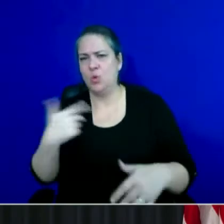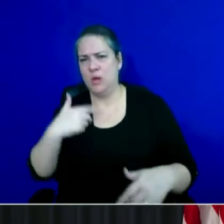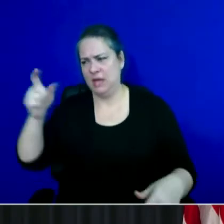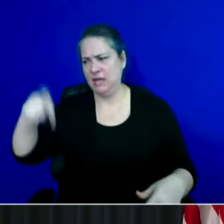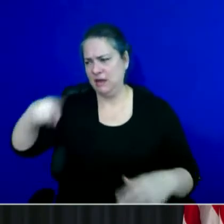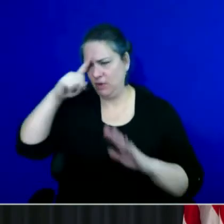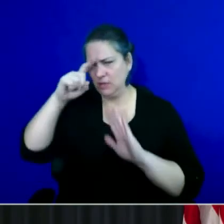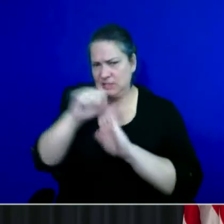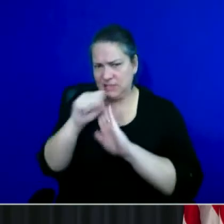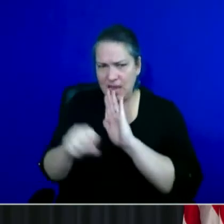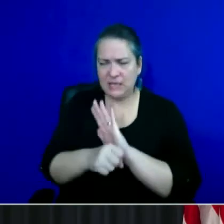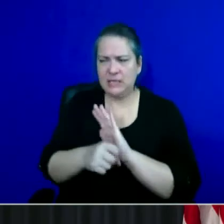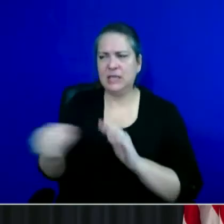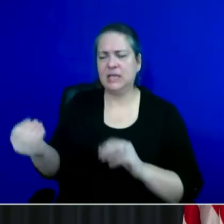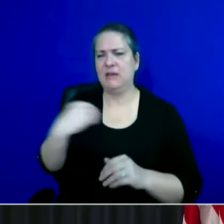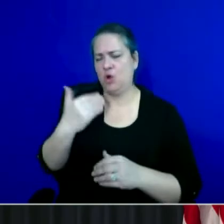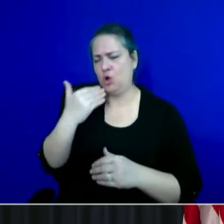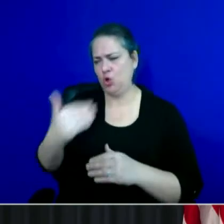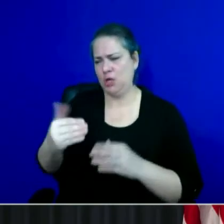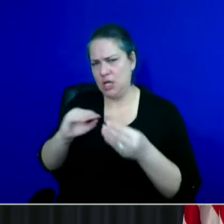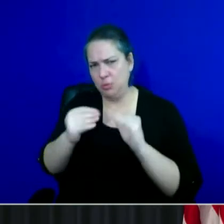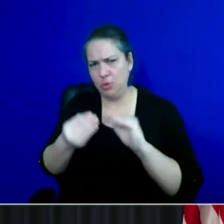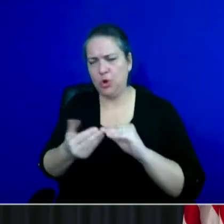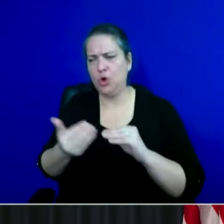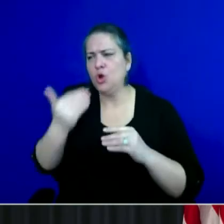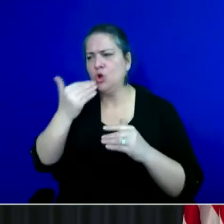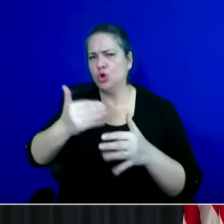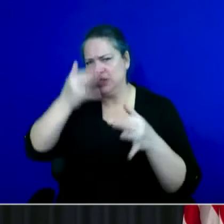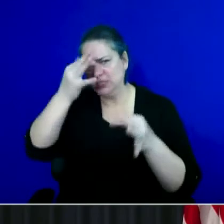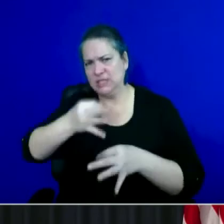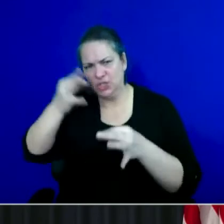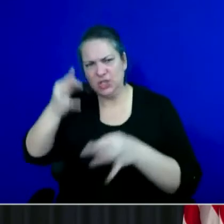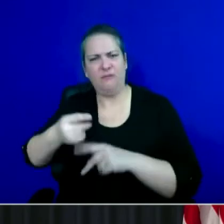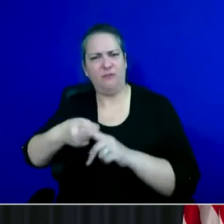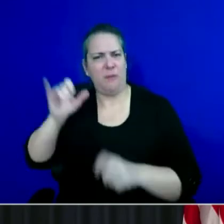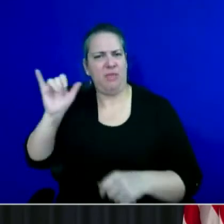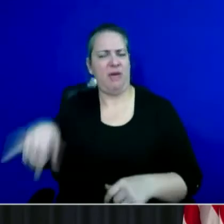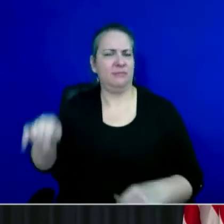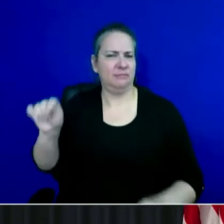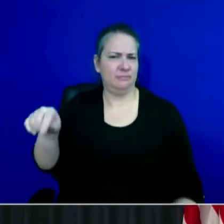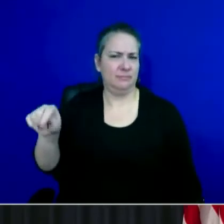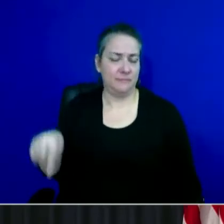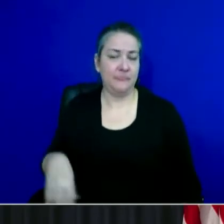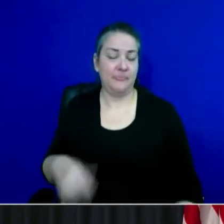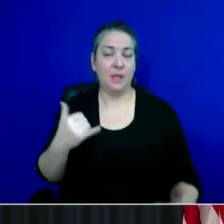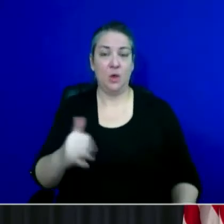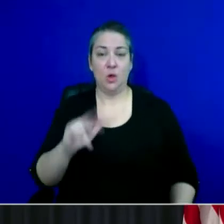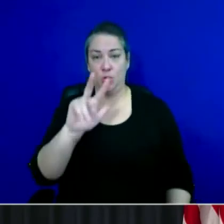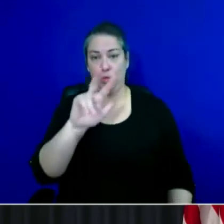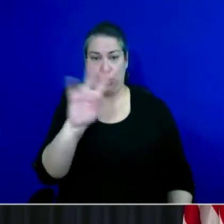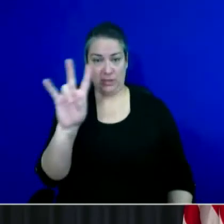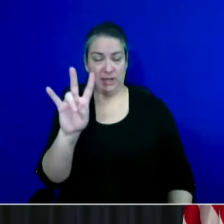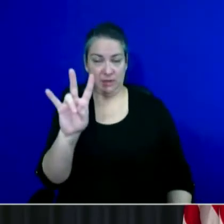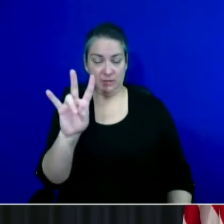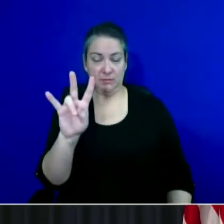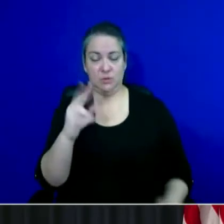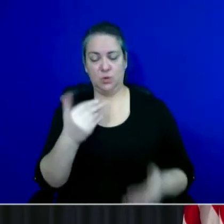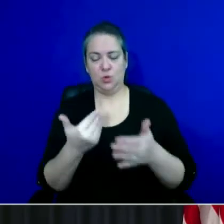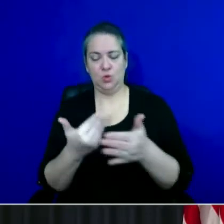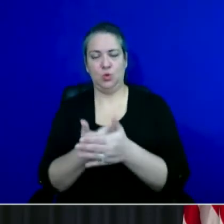data to make the best decisions. Today we do have 37 new